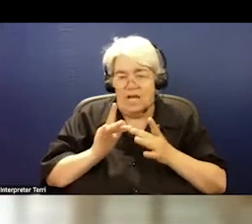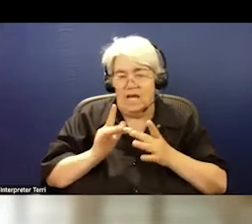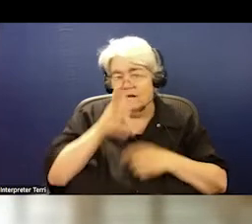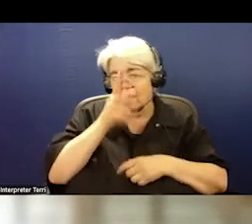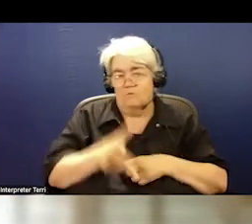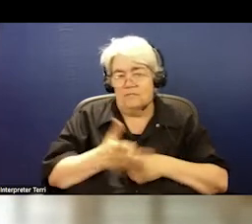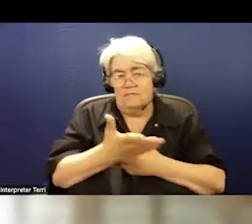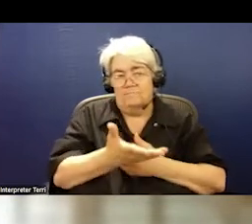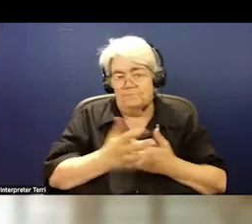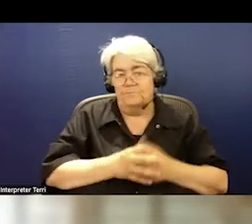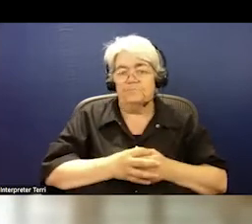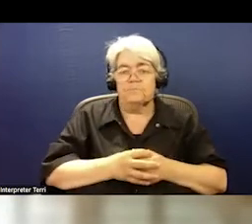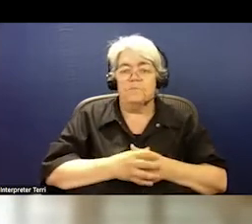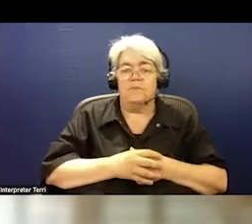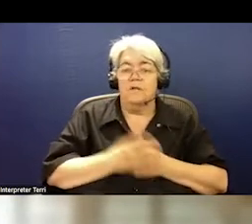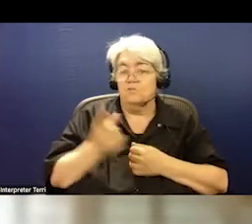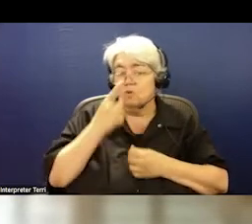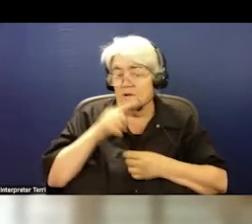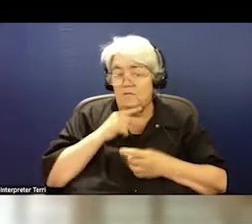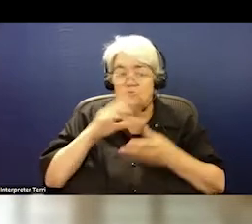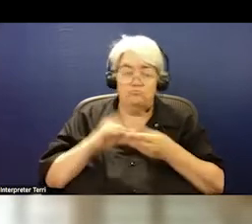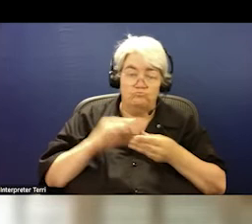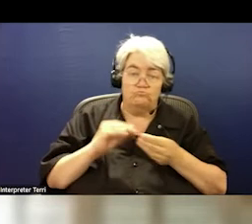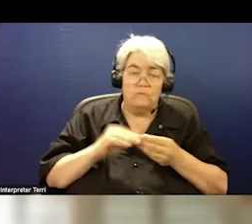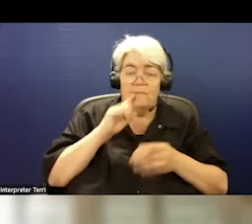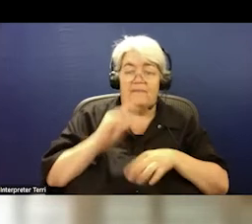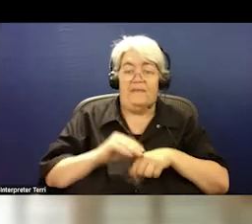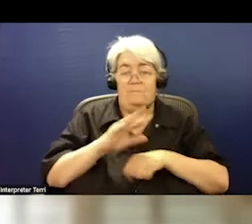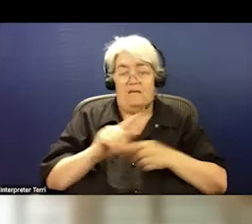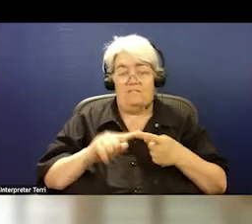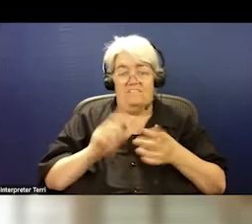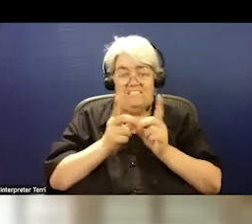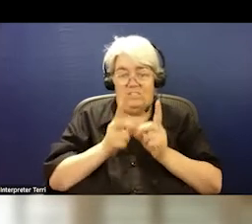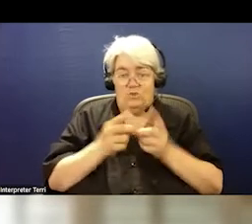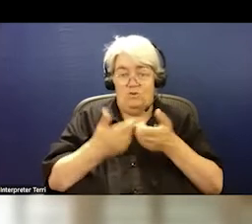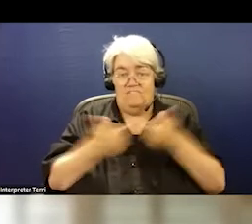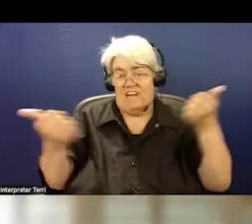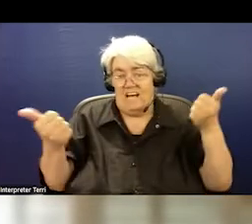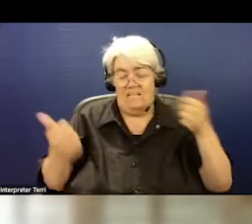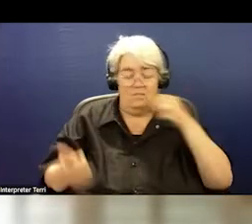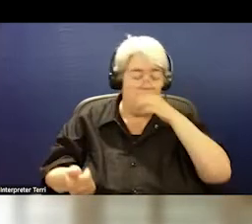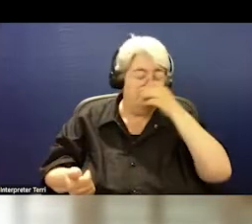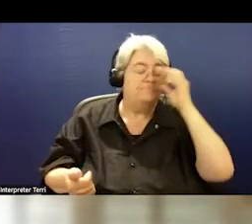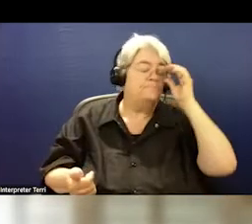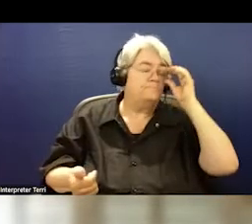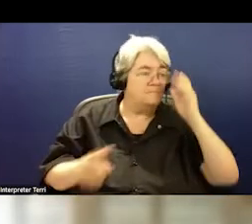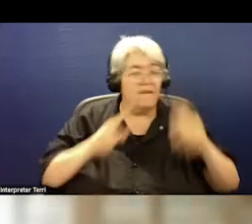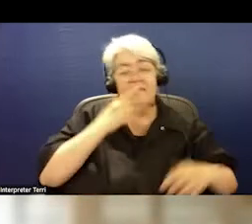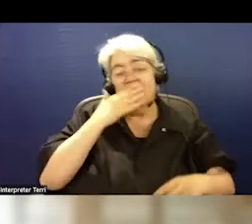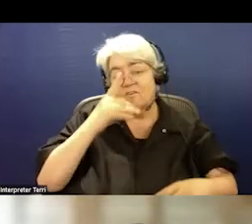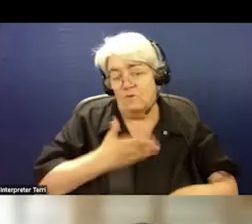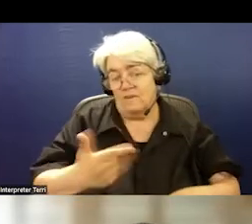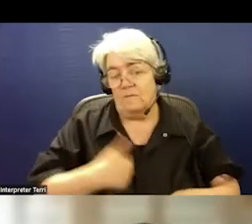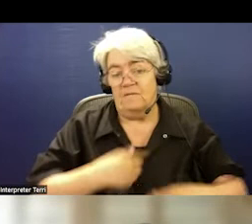from reliable. Can you talk a little bit about the impacts of the digital divide? So thank you for inviting me. And